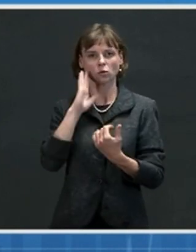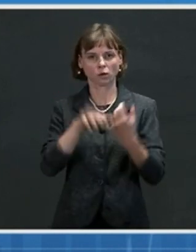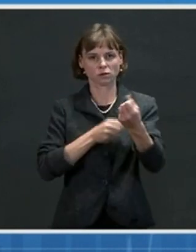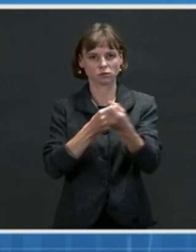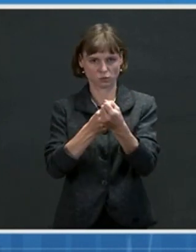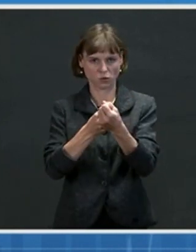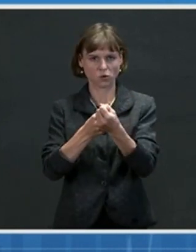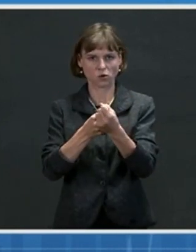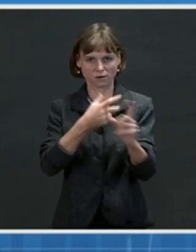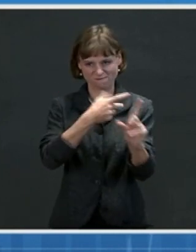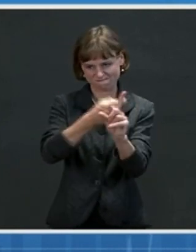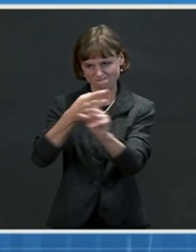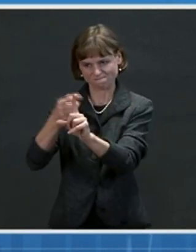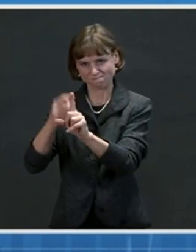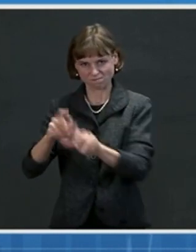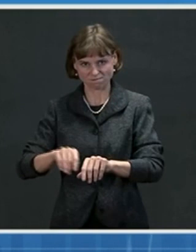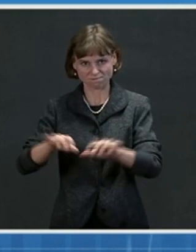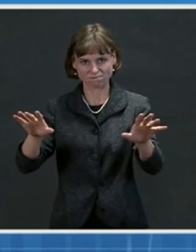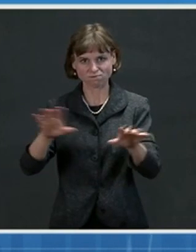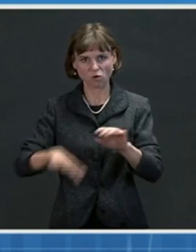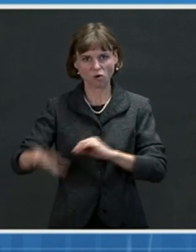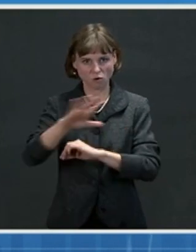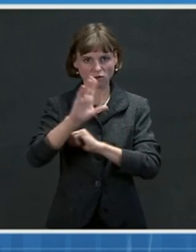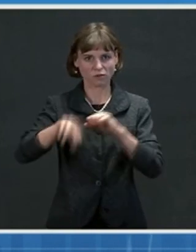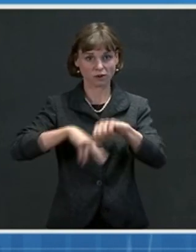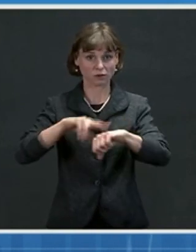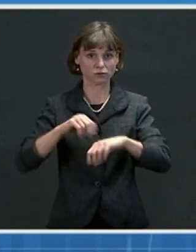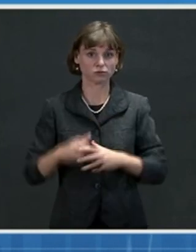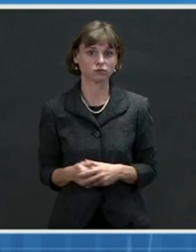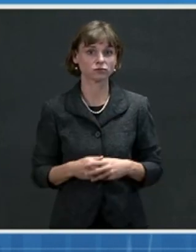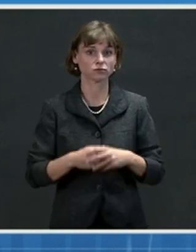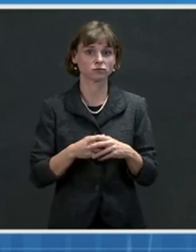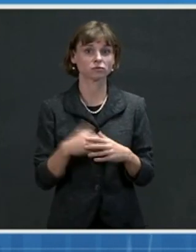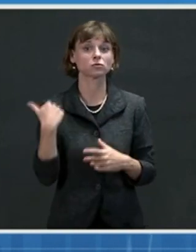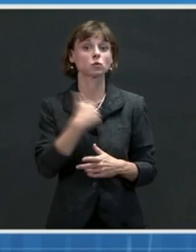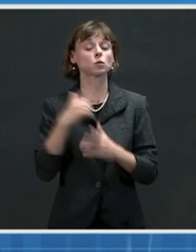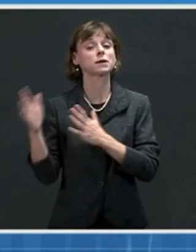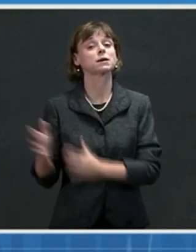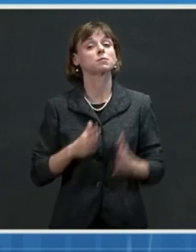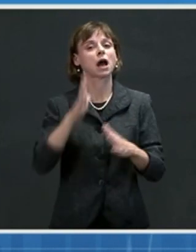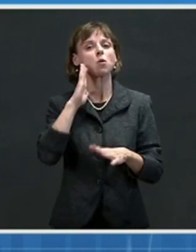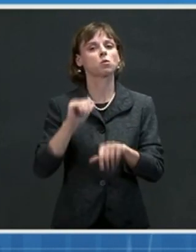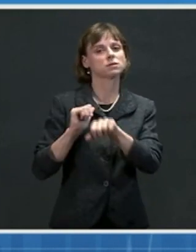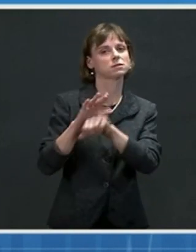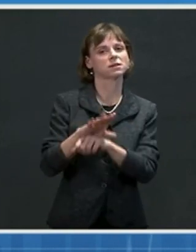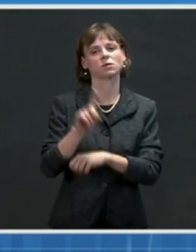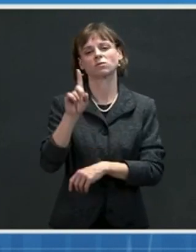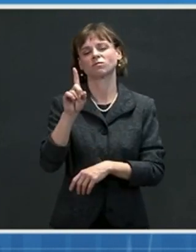vaccination operations nationwide. And we have plans to deploy thousands more.